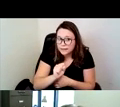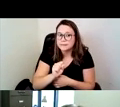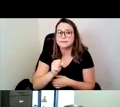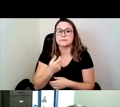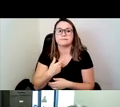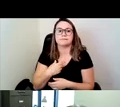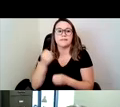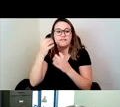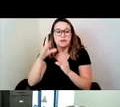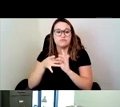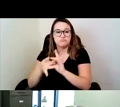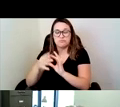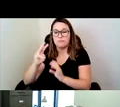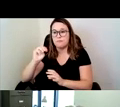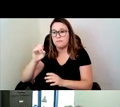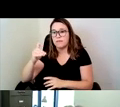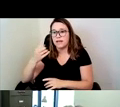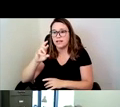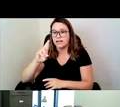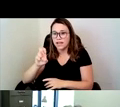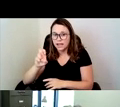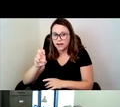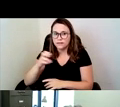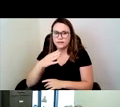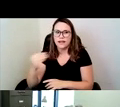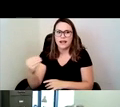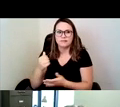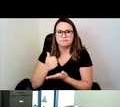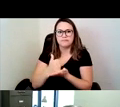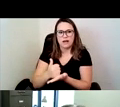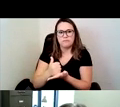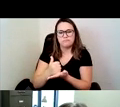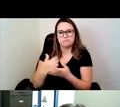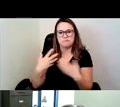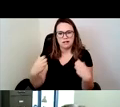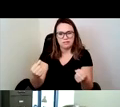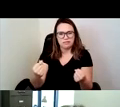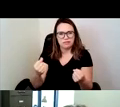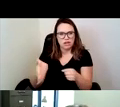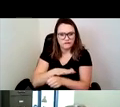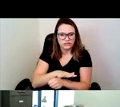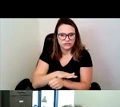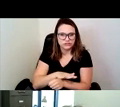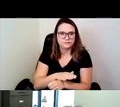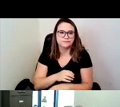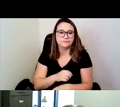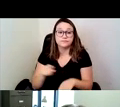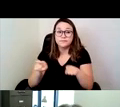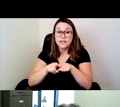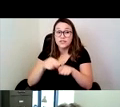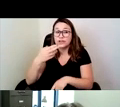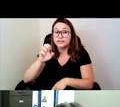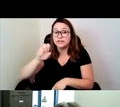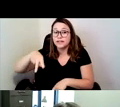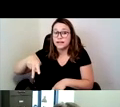insurance, and prescription drug coverage. Another popular service is HEAP, as we all know, the Home